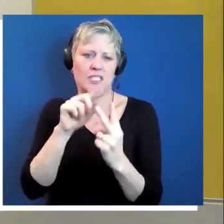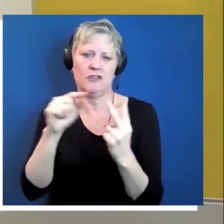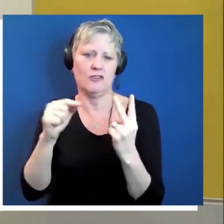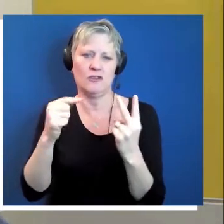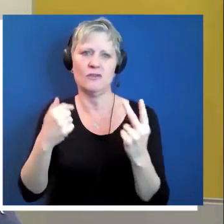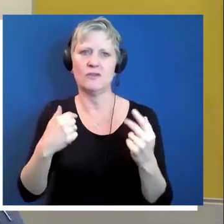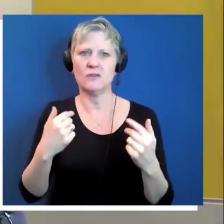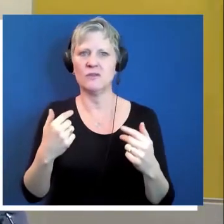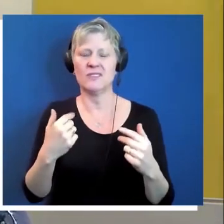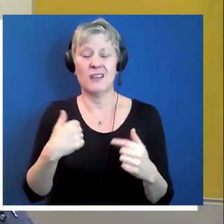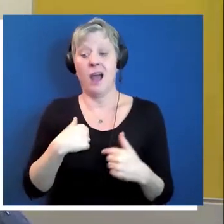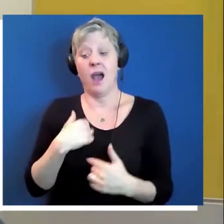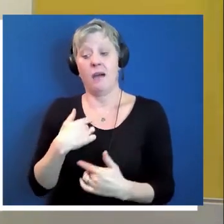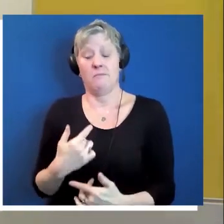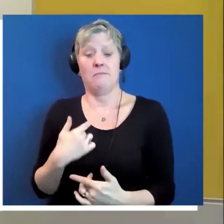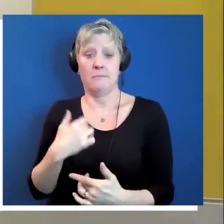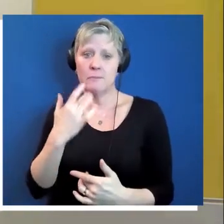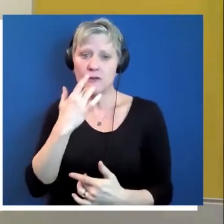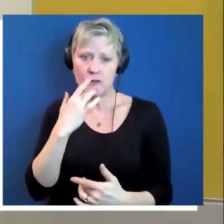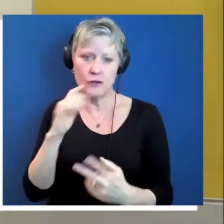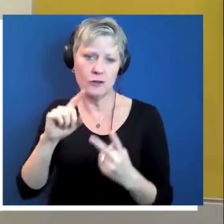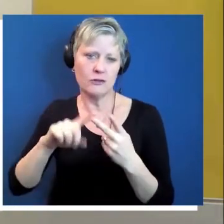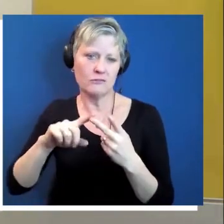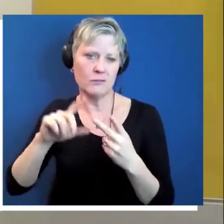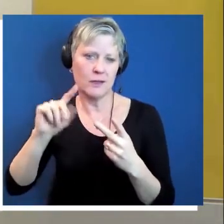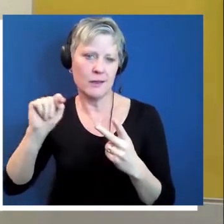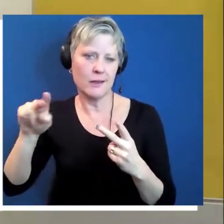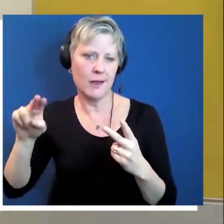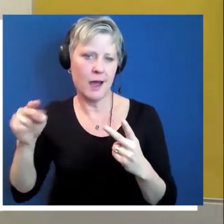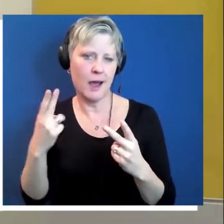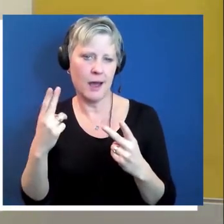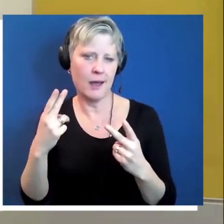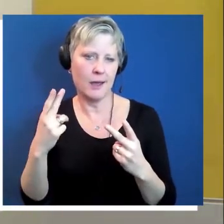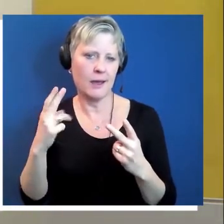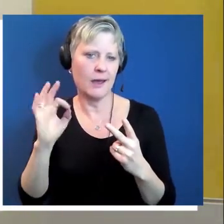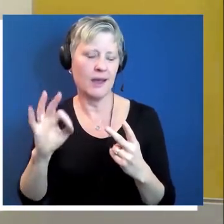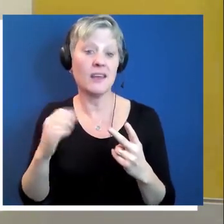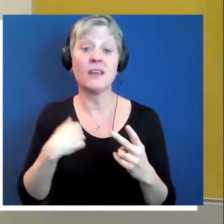I got 2 of them there. If you again, if your personal preference, if you want to use